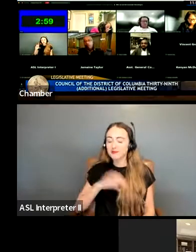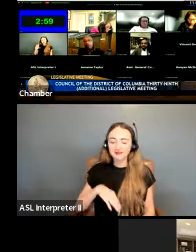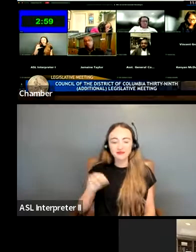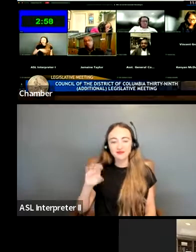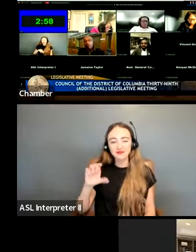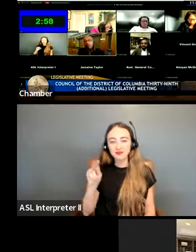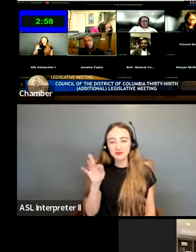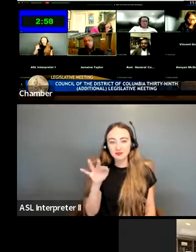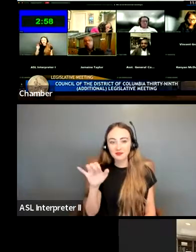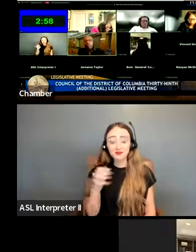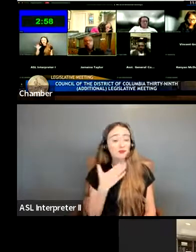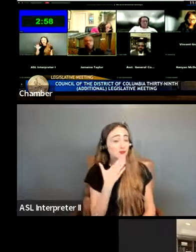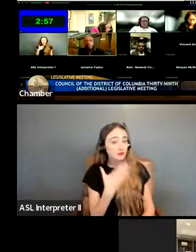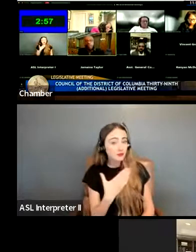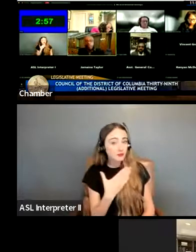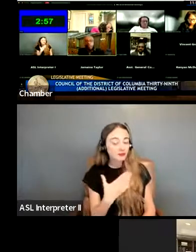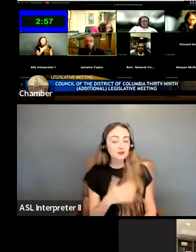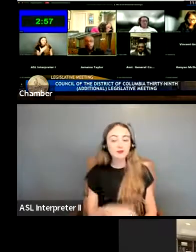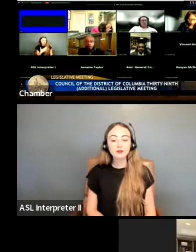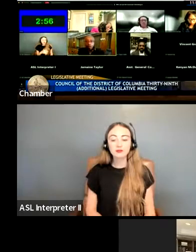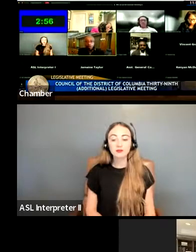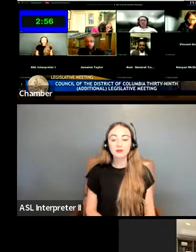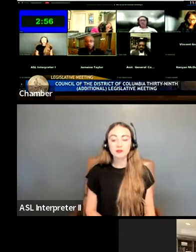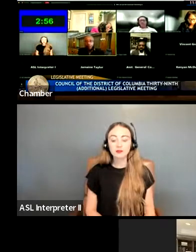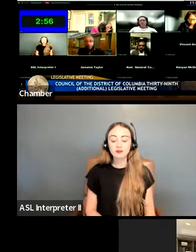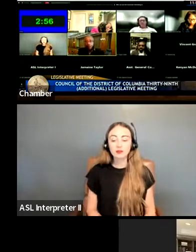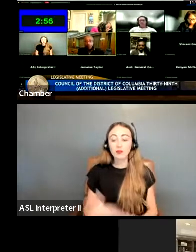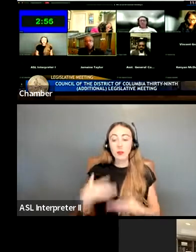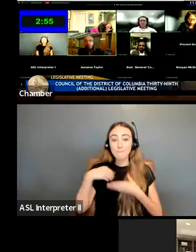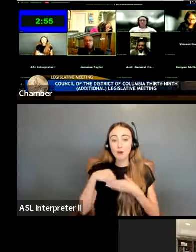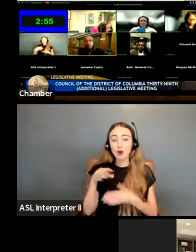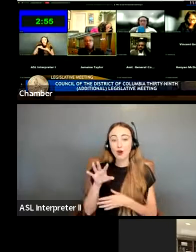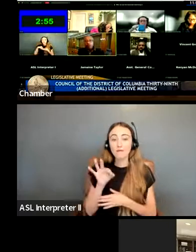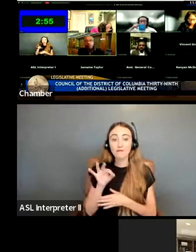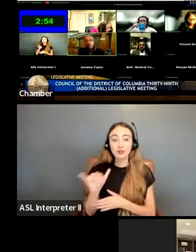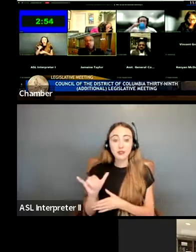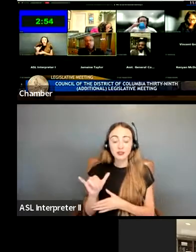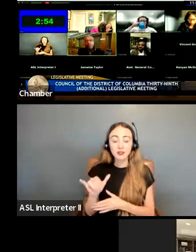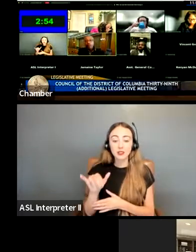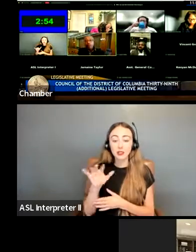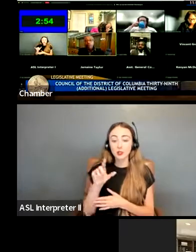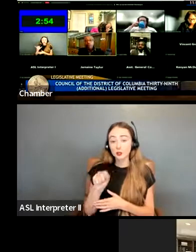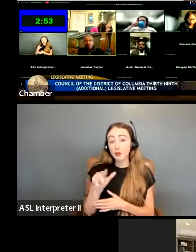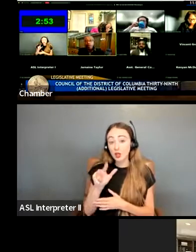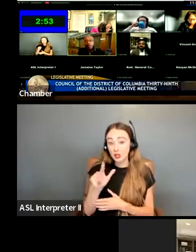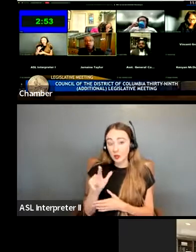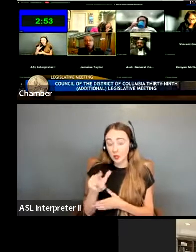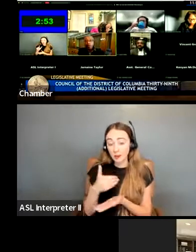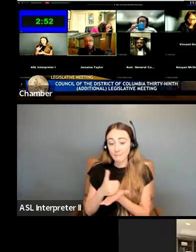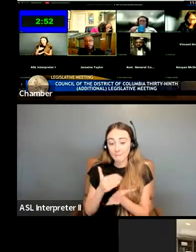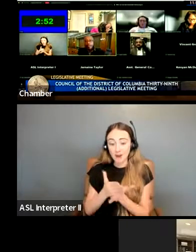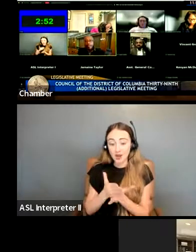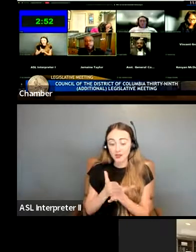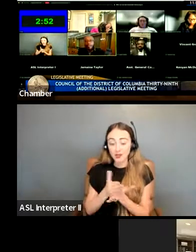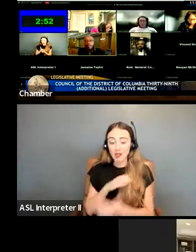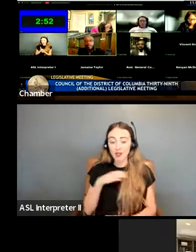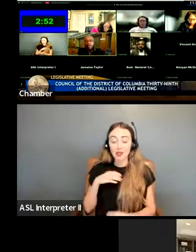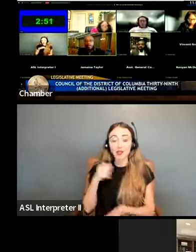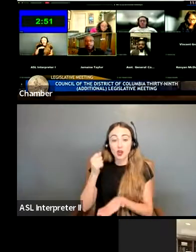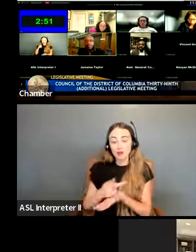Thank you, Mr. Chairman. As part of the fiscal year 2023 budget, the council approved an $8